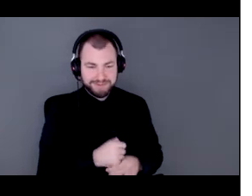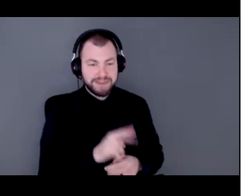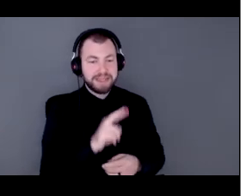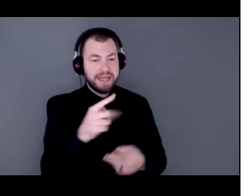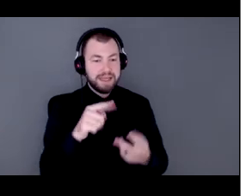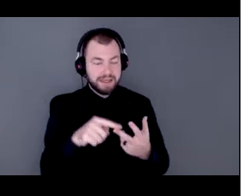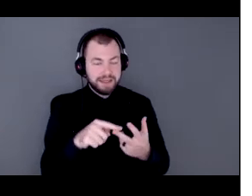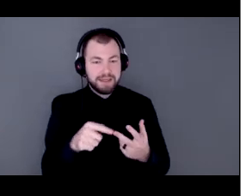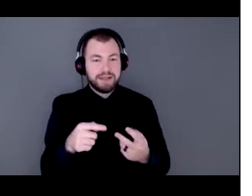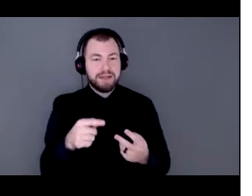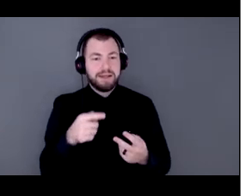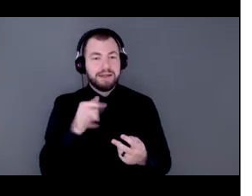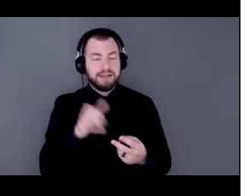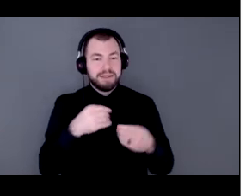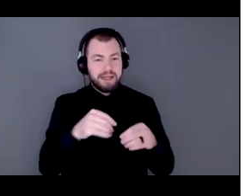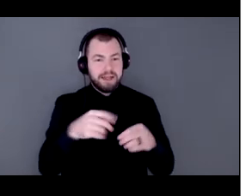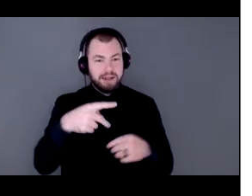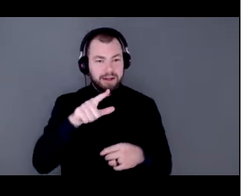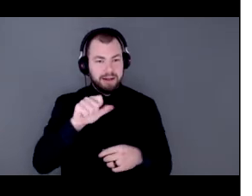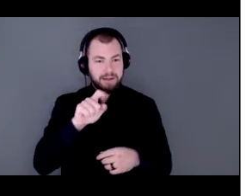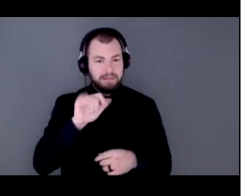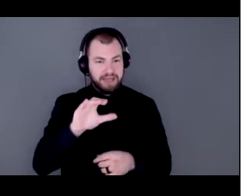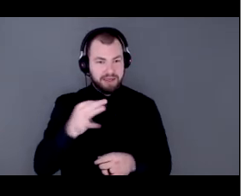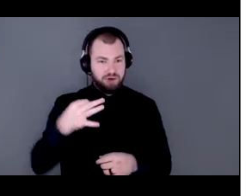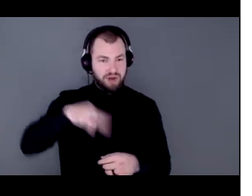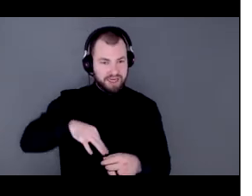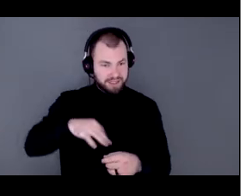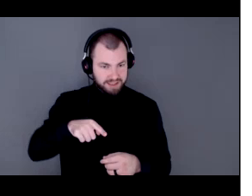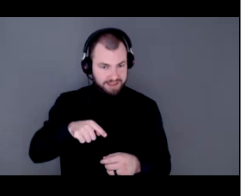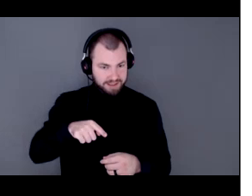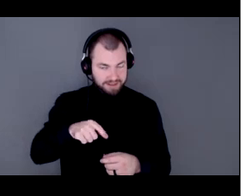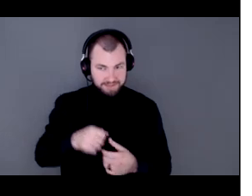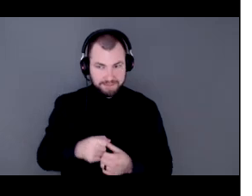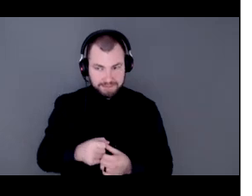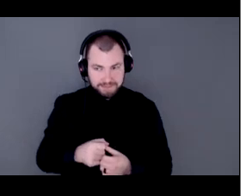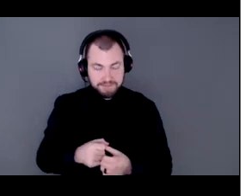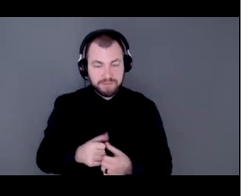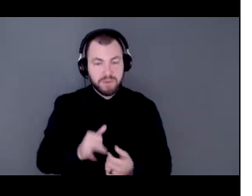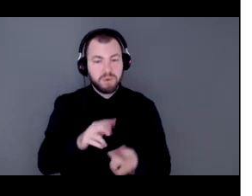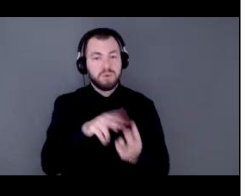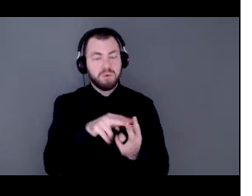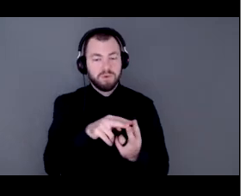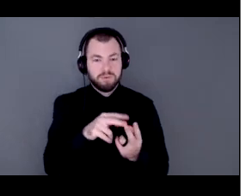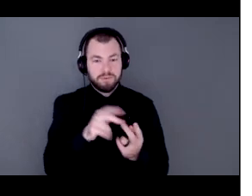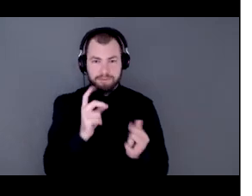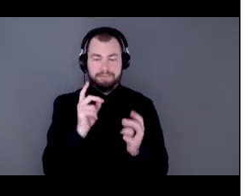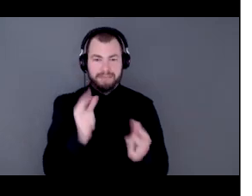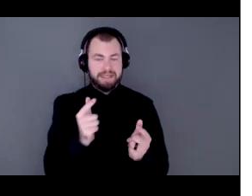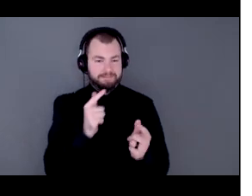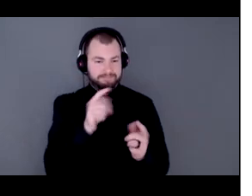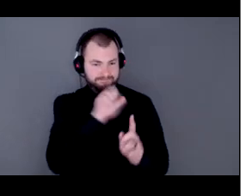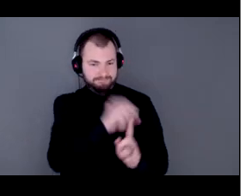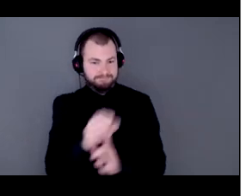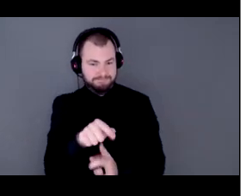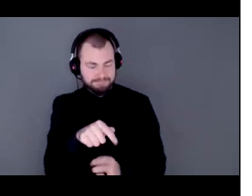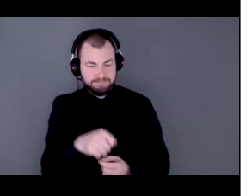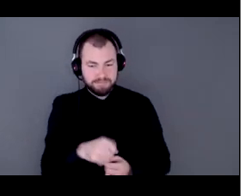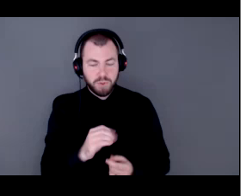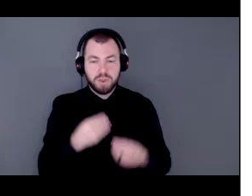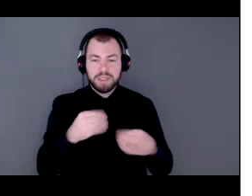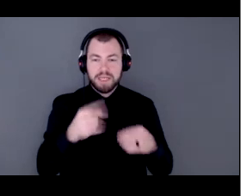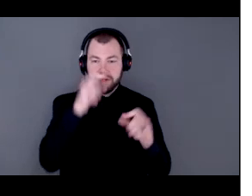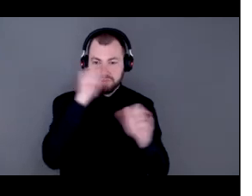selling plastic credits. And so those are two that come out to us immediately. So our sales strategy has been to find those